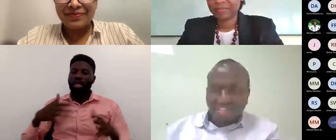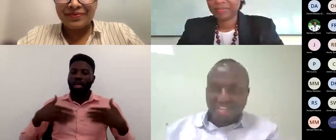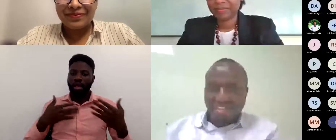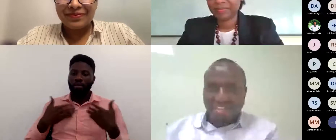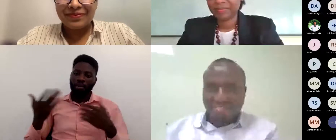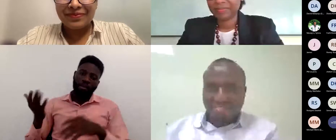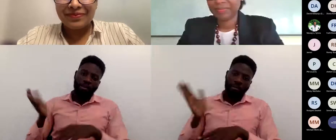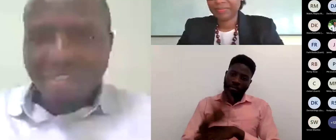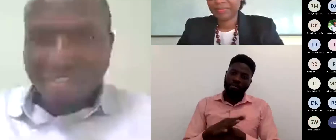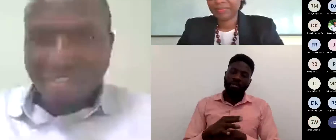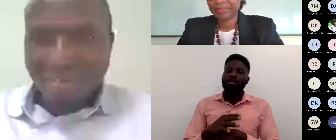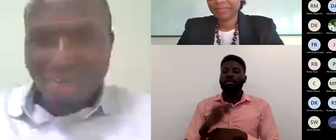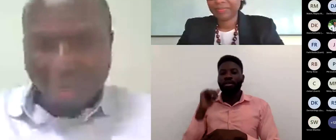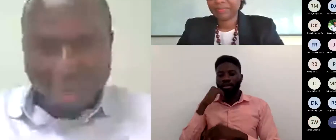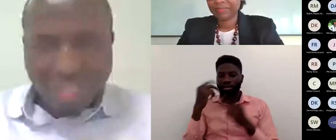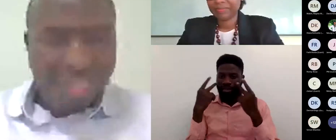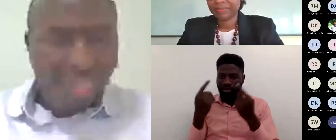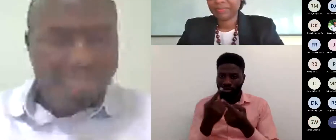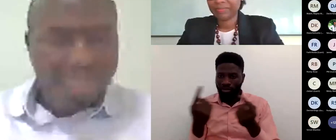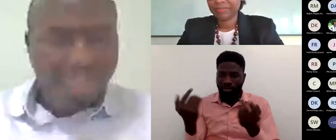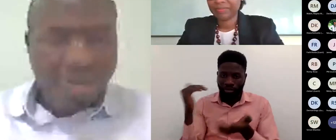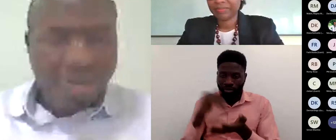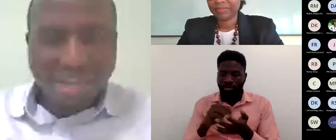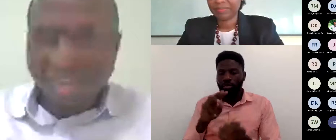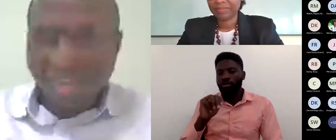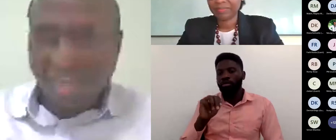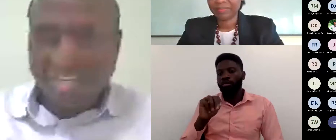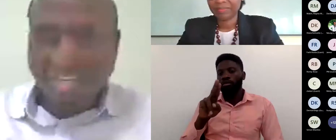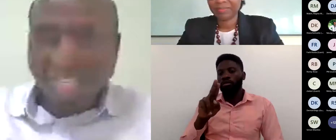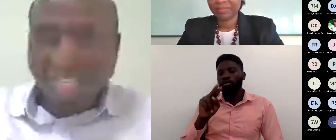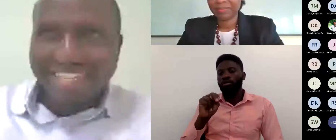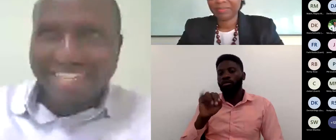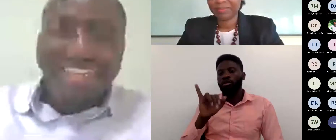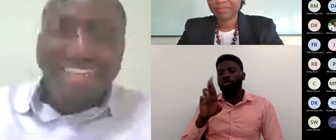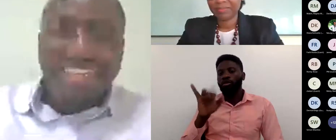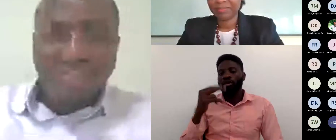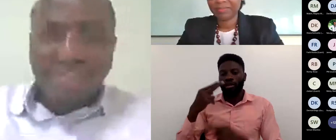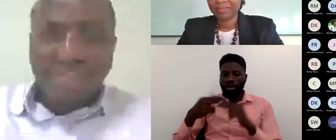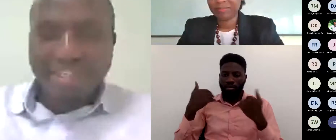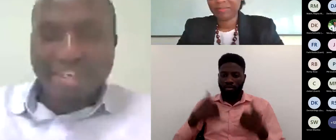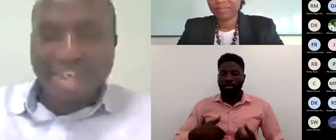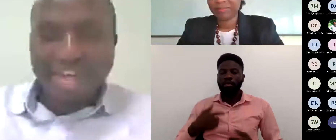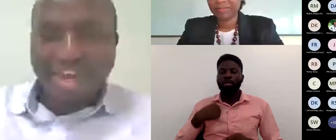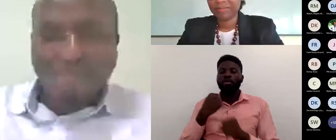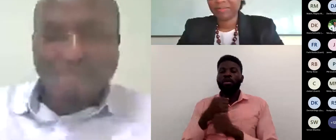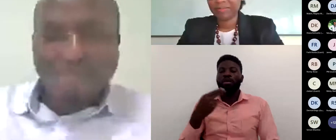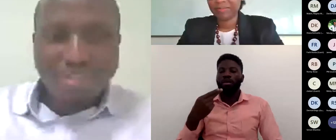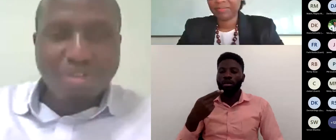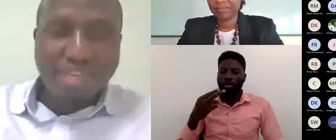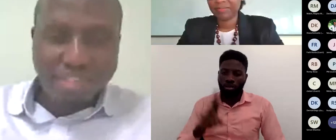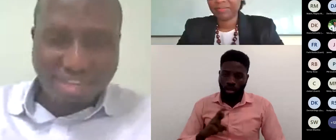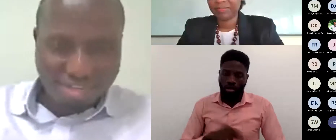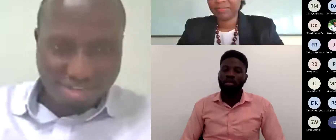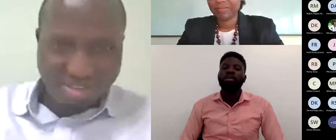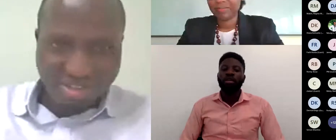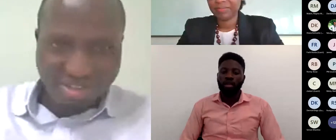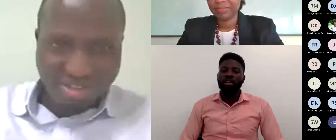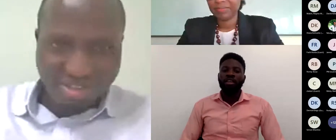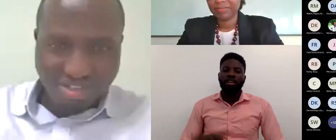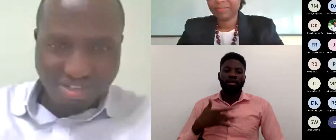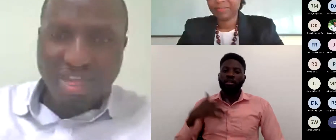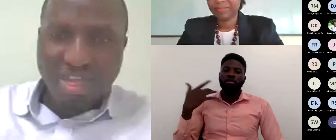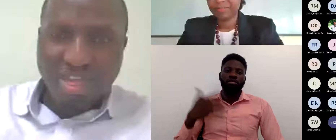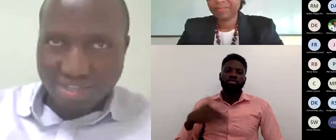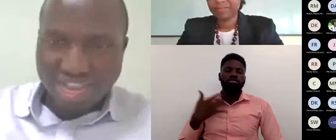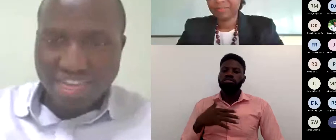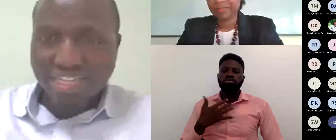again. It's lovely. Munyori is my name and I work in HR. It's been an absolute pleasure